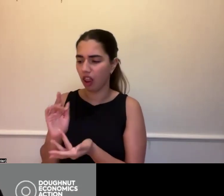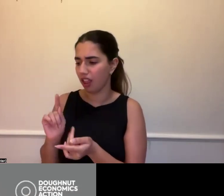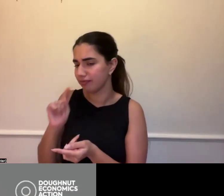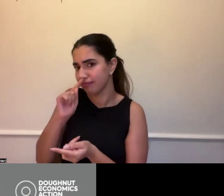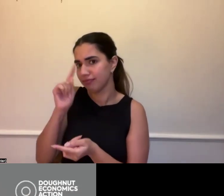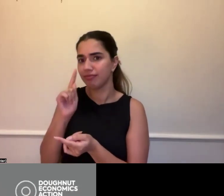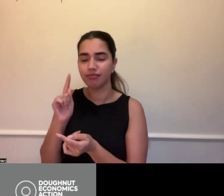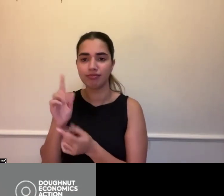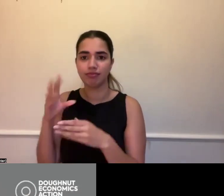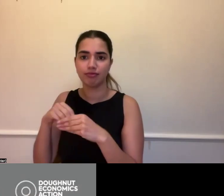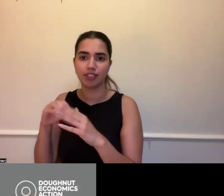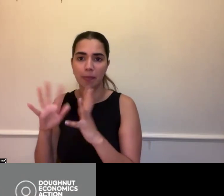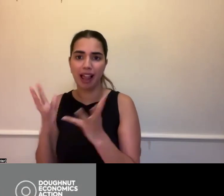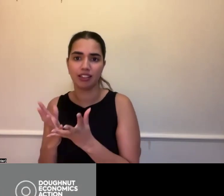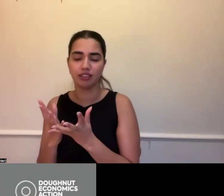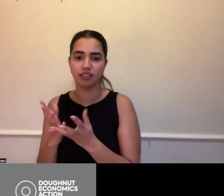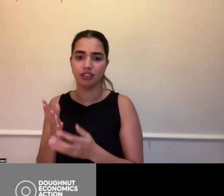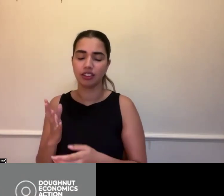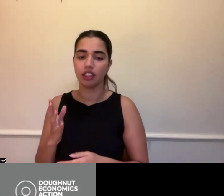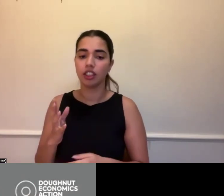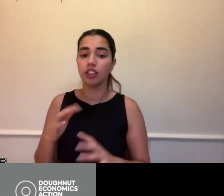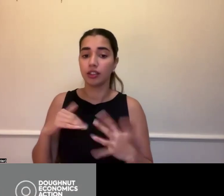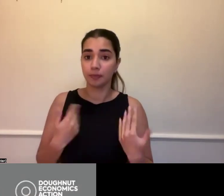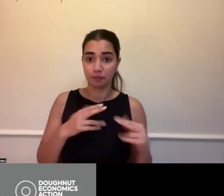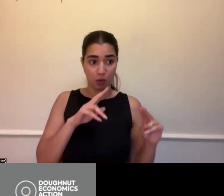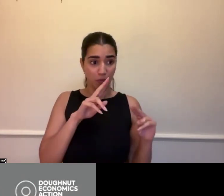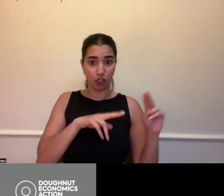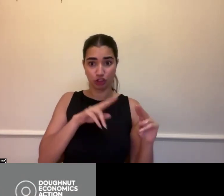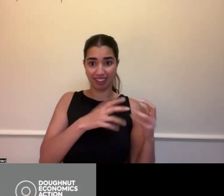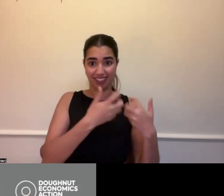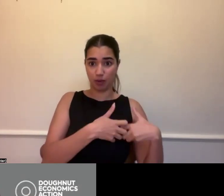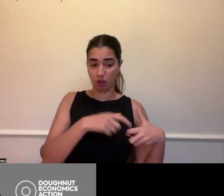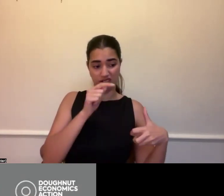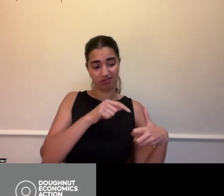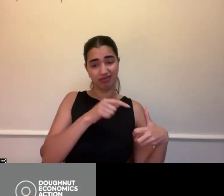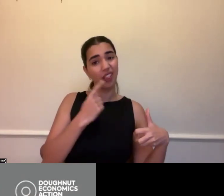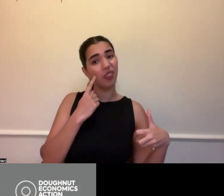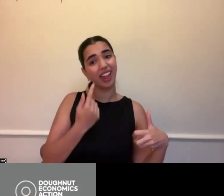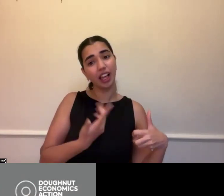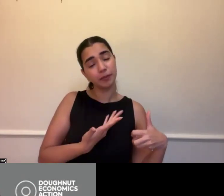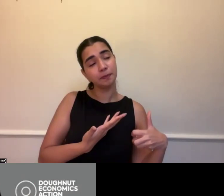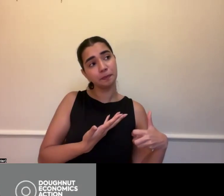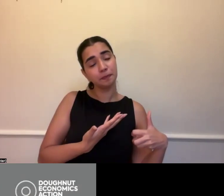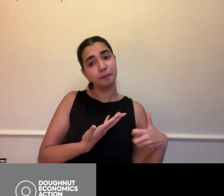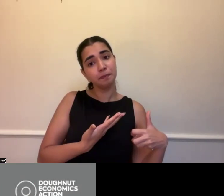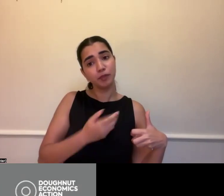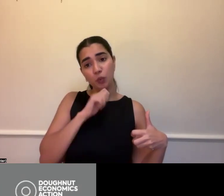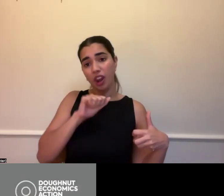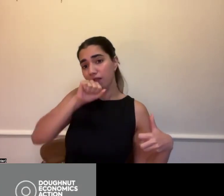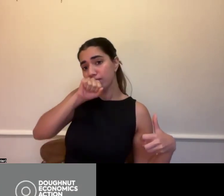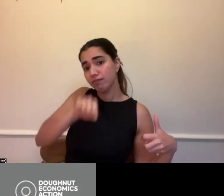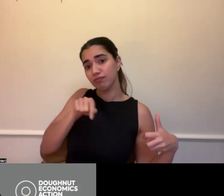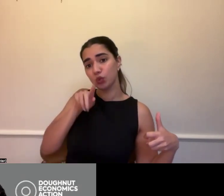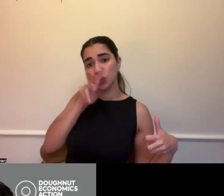planet. And so I guess for a monitoring framework, that's something that I would love to